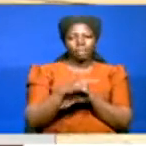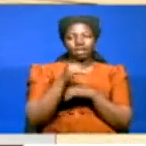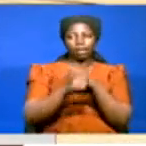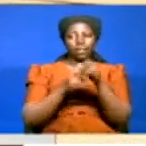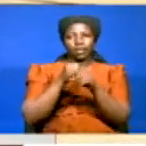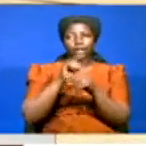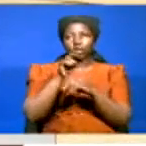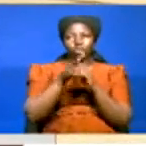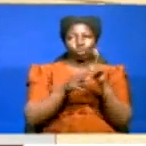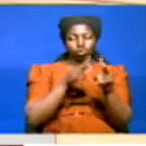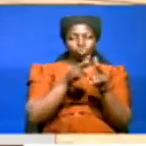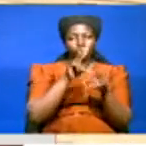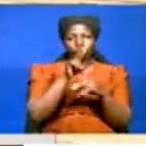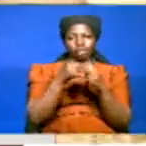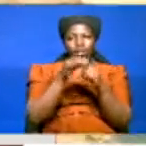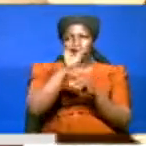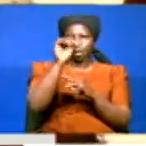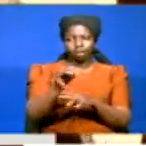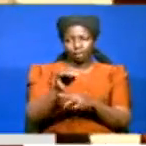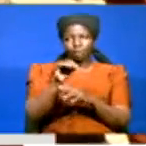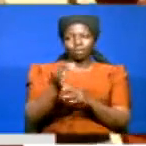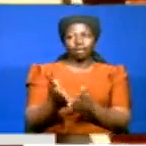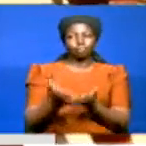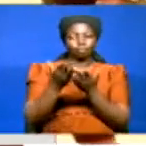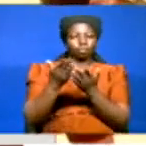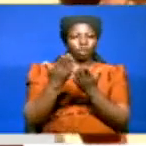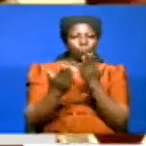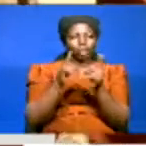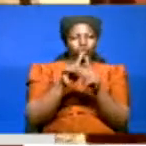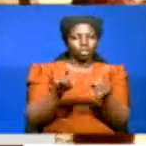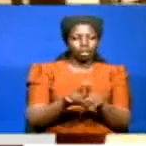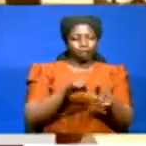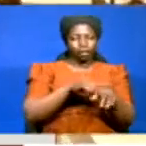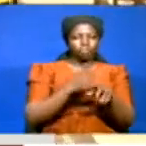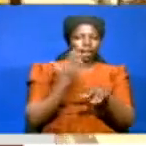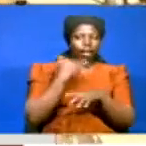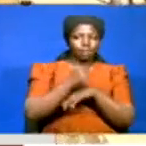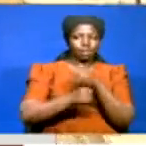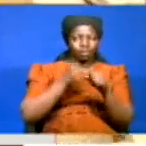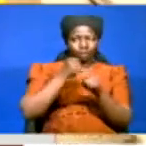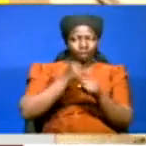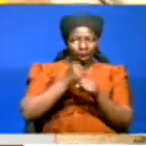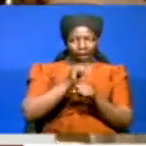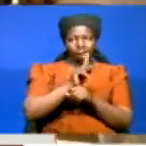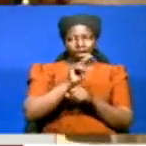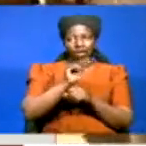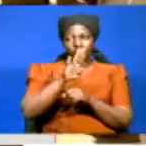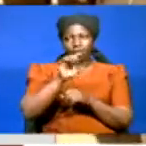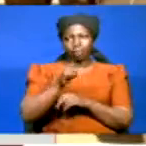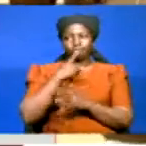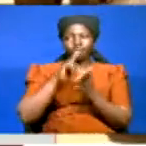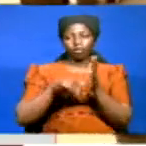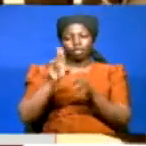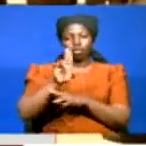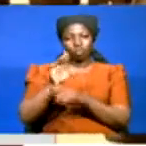2022, a 28% jump as compared to the same period last year. KNBS noted that usage will hit a new